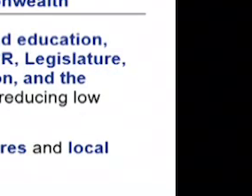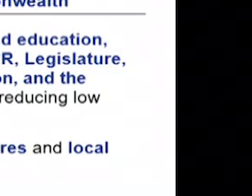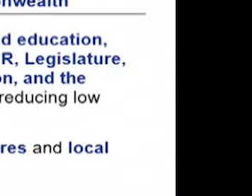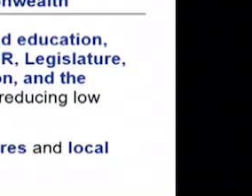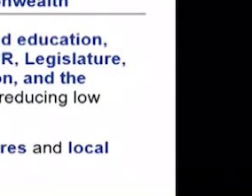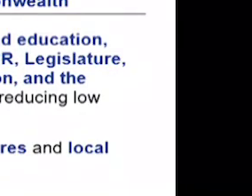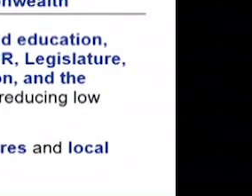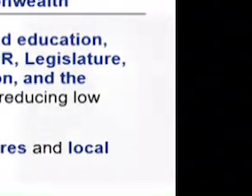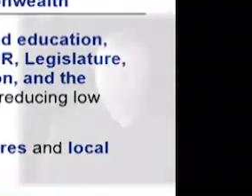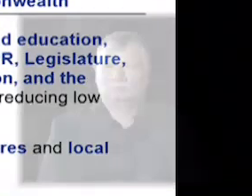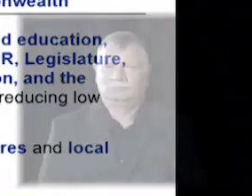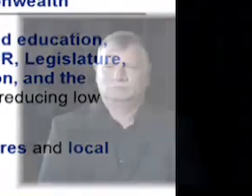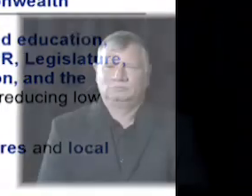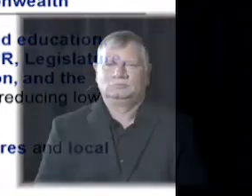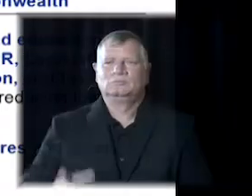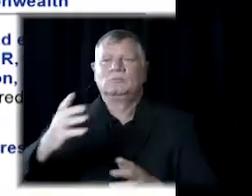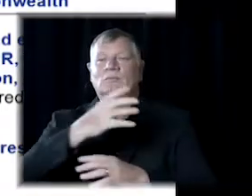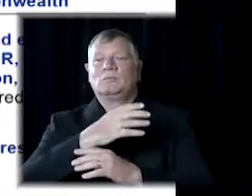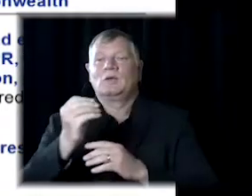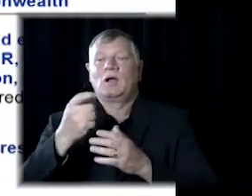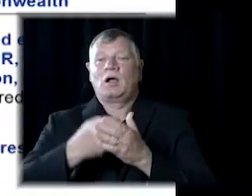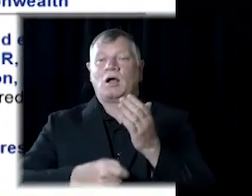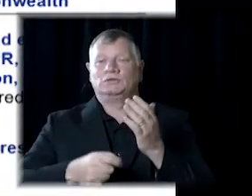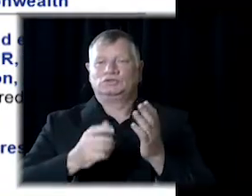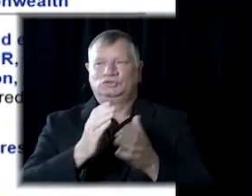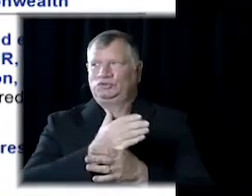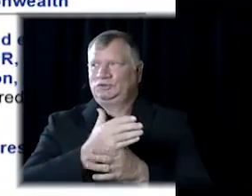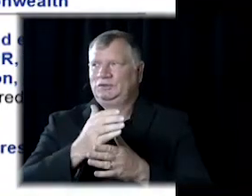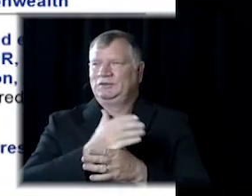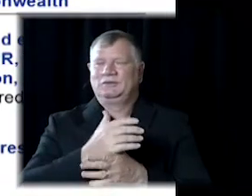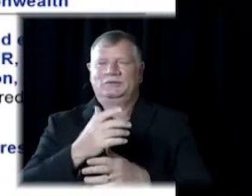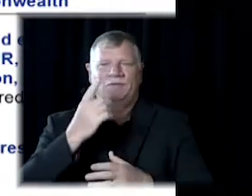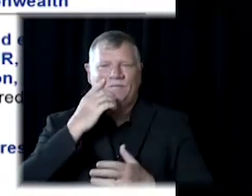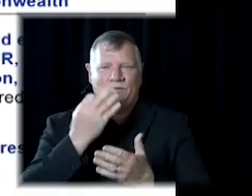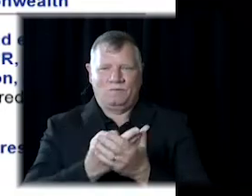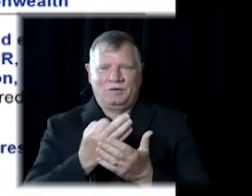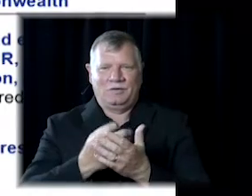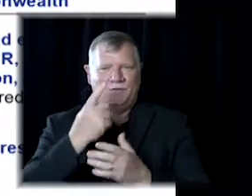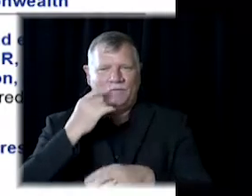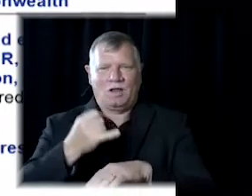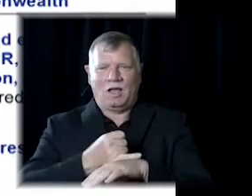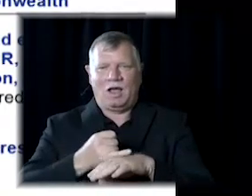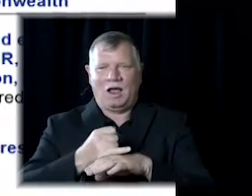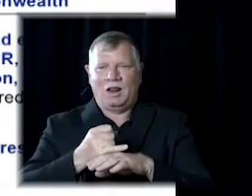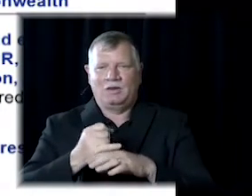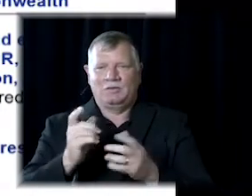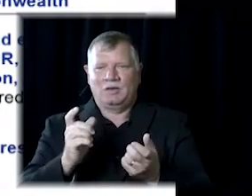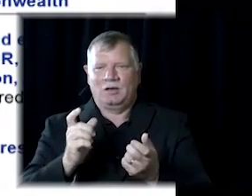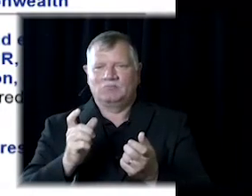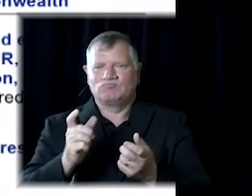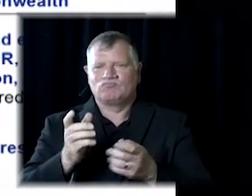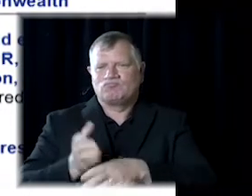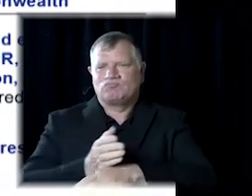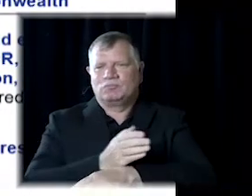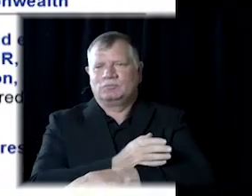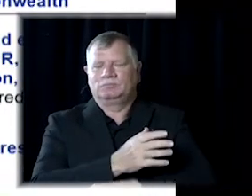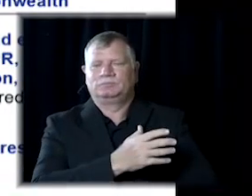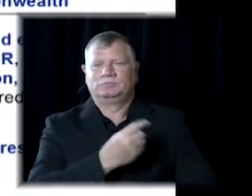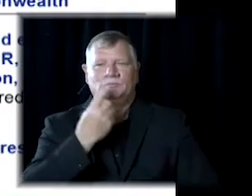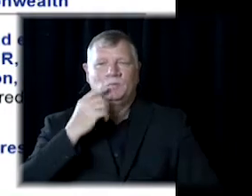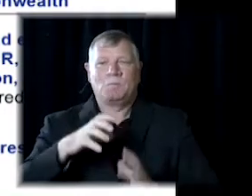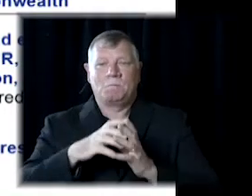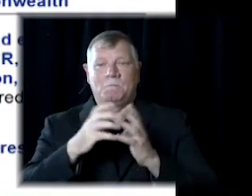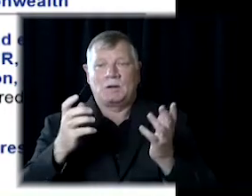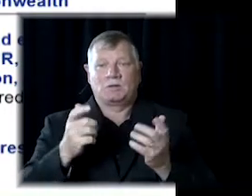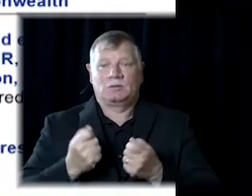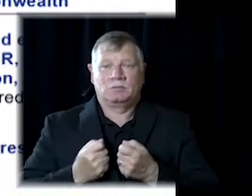There are also additional capital expenditures and cost share funding provided to enable the island's reconstruction. Much of this spending